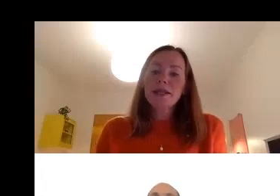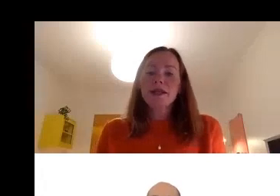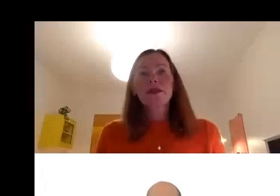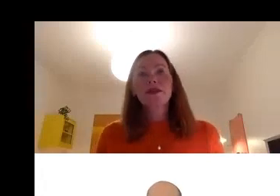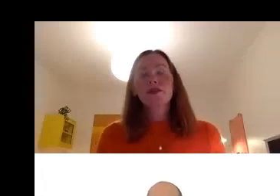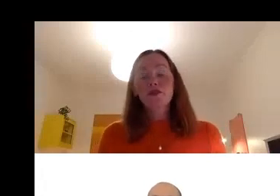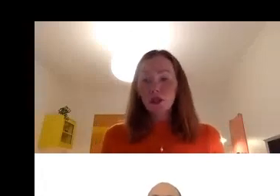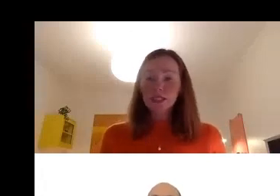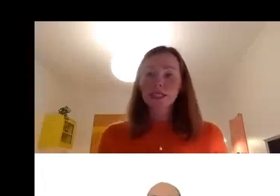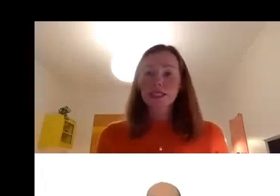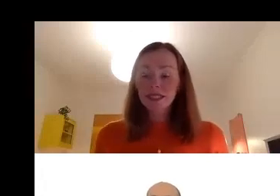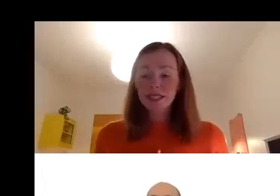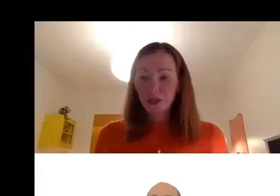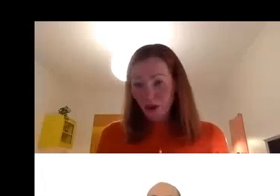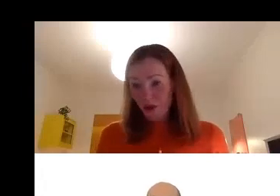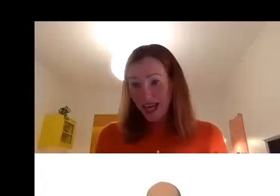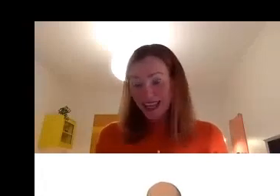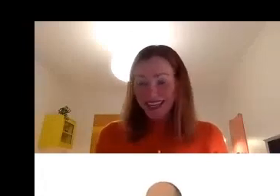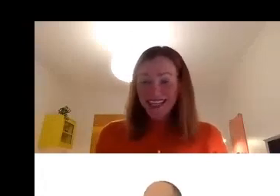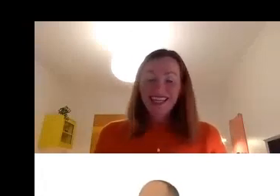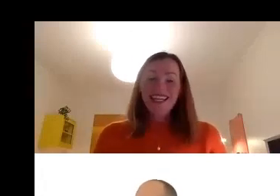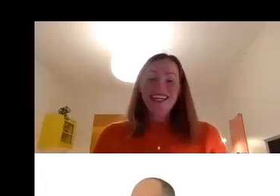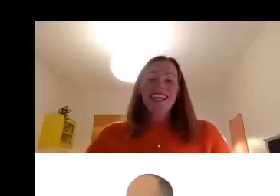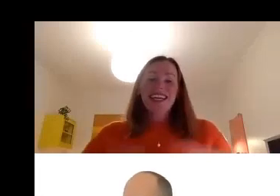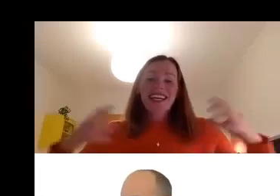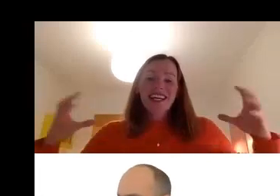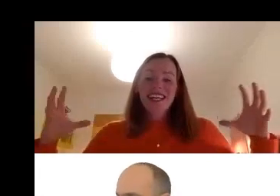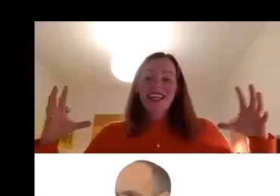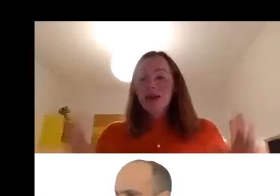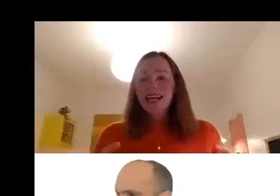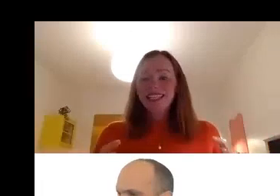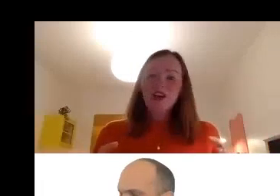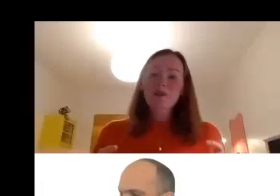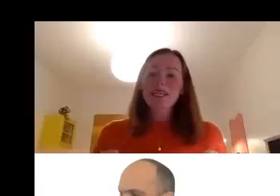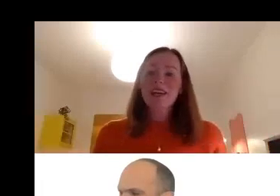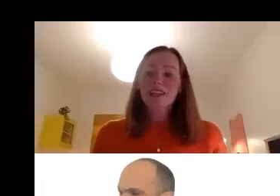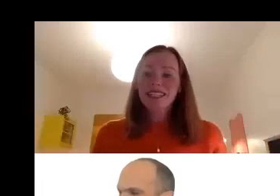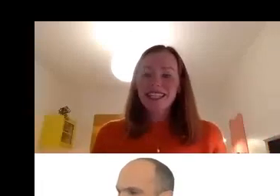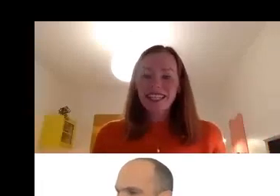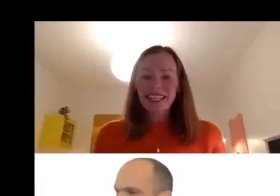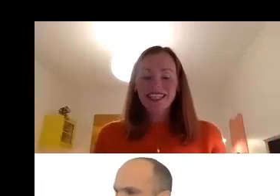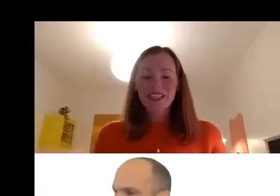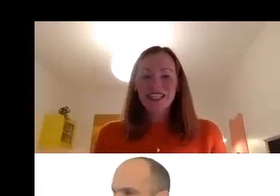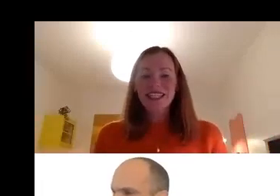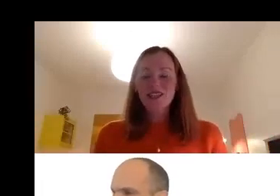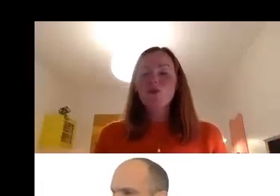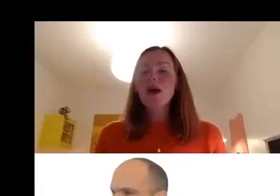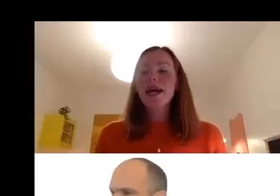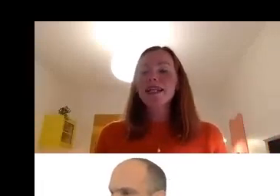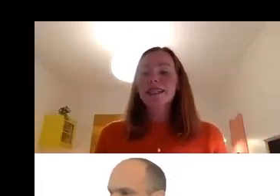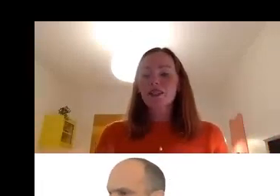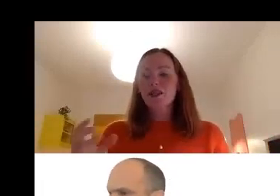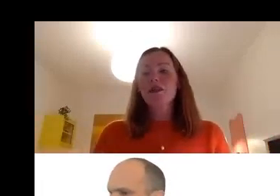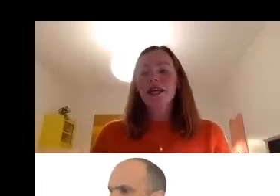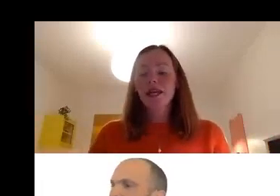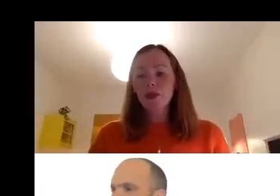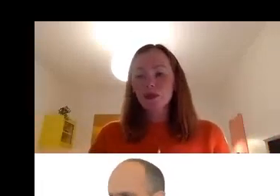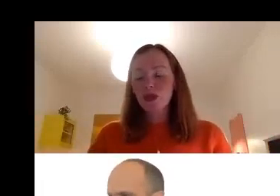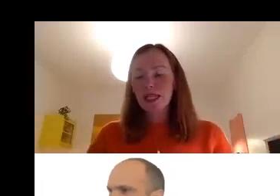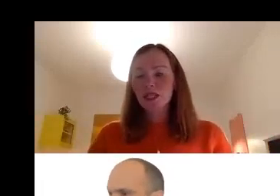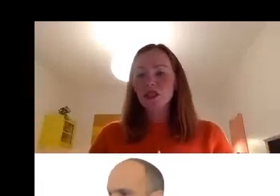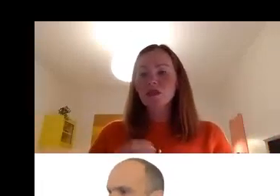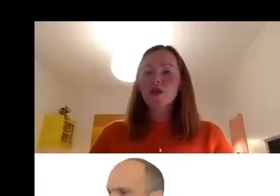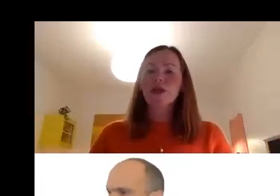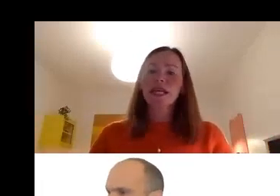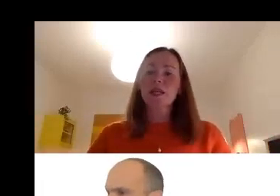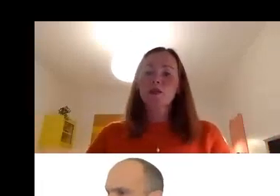while the forest is growing, it binds carbon dioxide in the trees while it's growing. But when